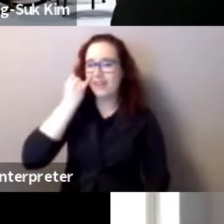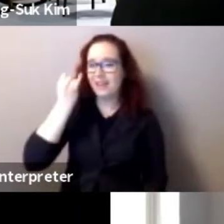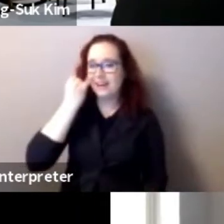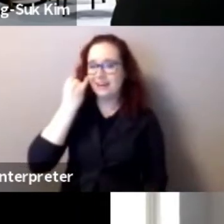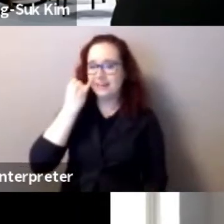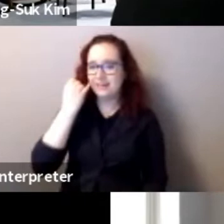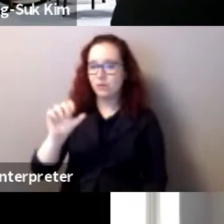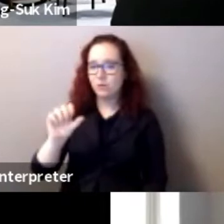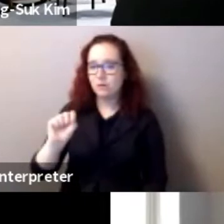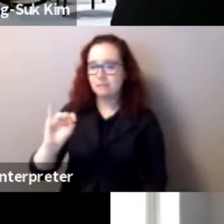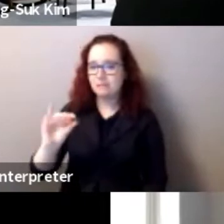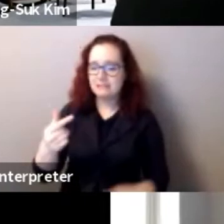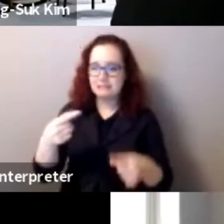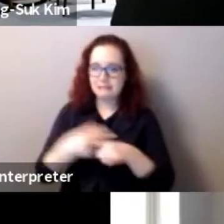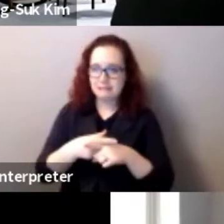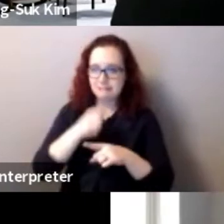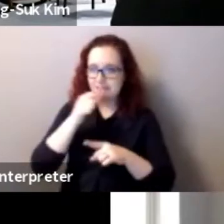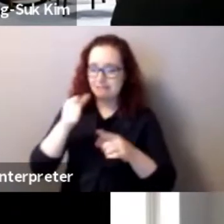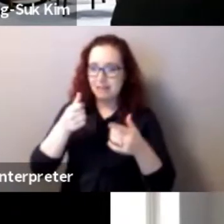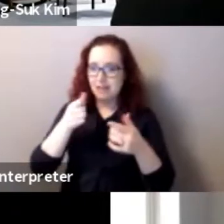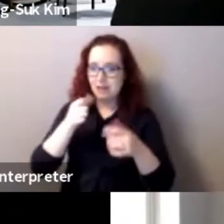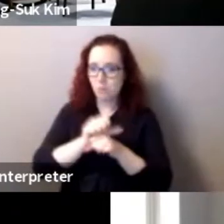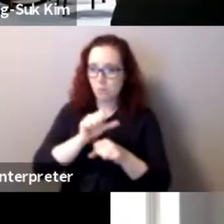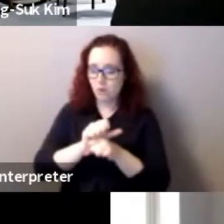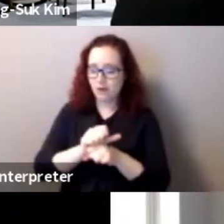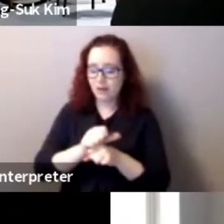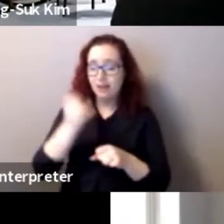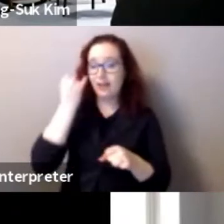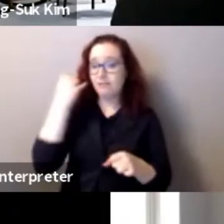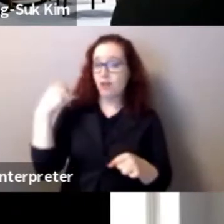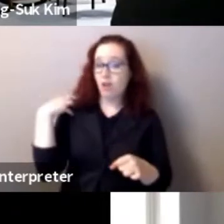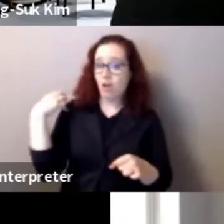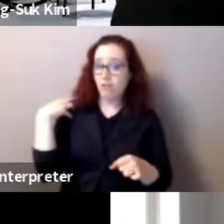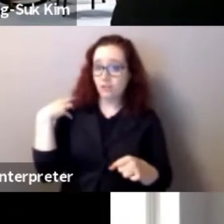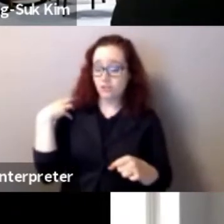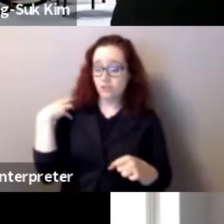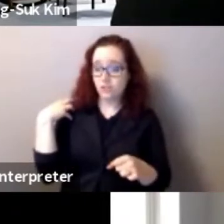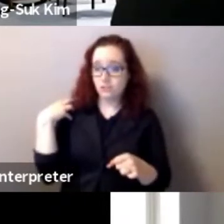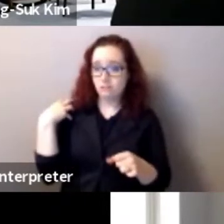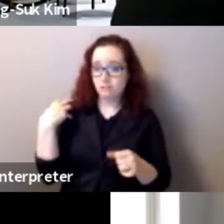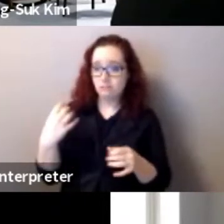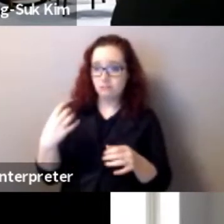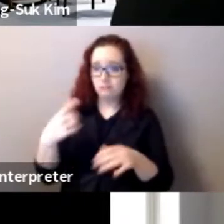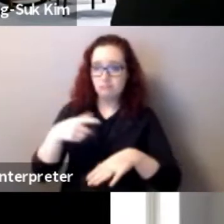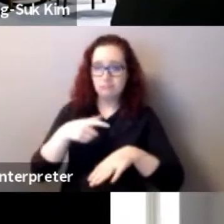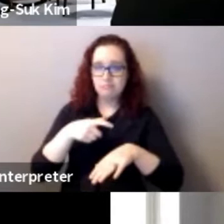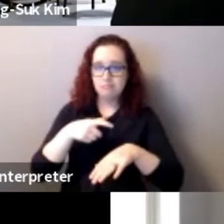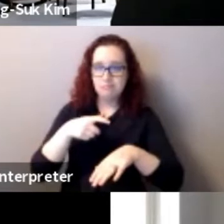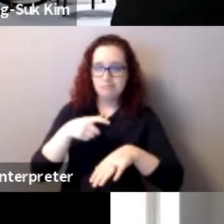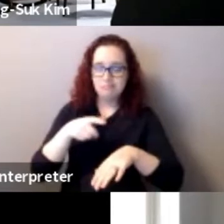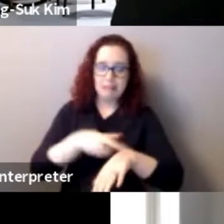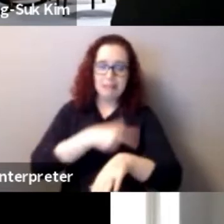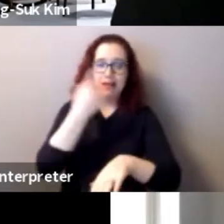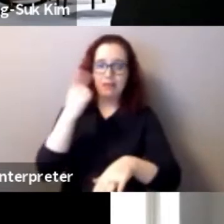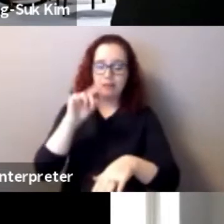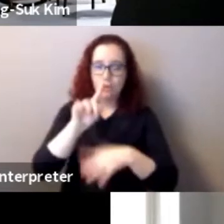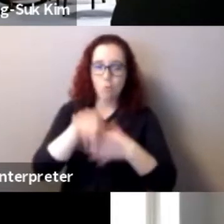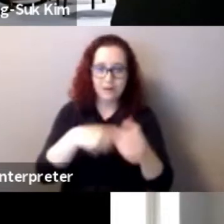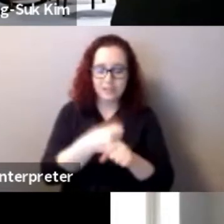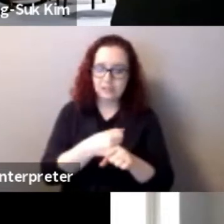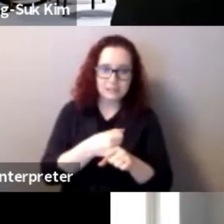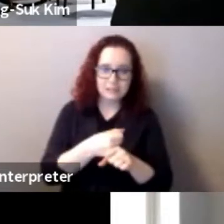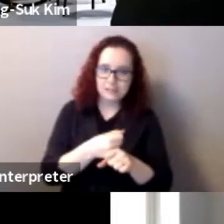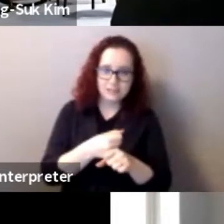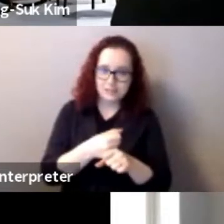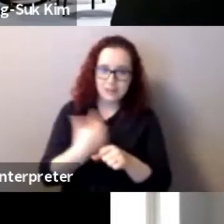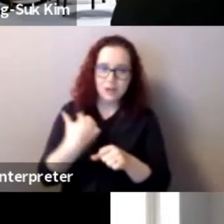not working, for example, if you have officer terms that are 1 year and you just find it unworkable to be continually in an election cycle, we can on